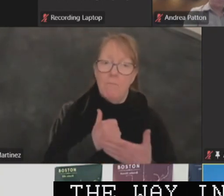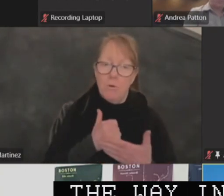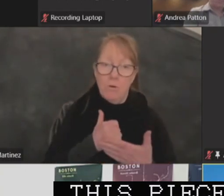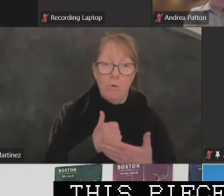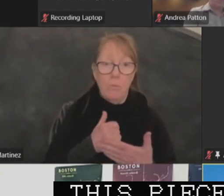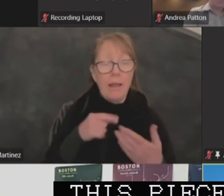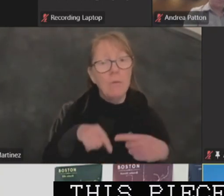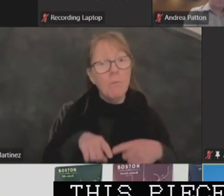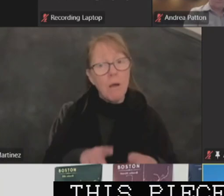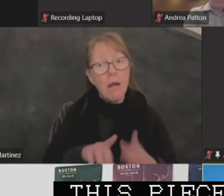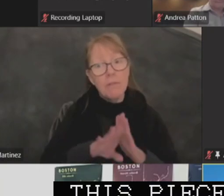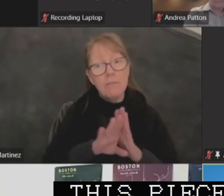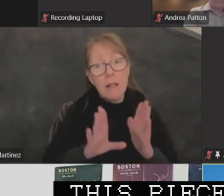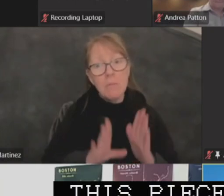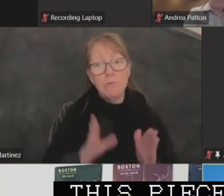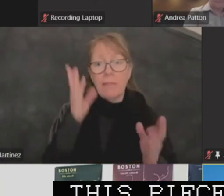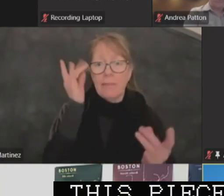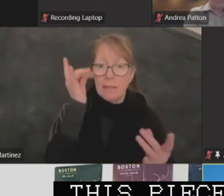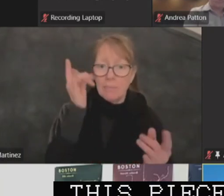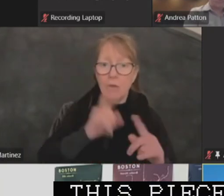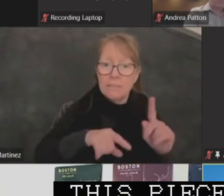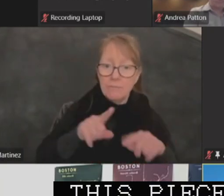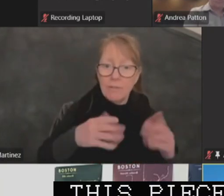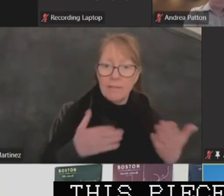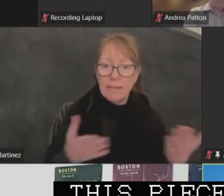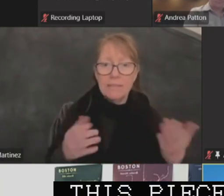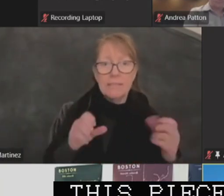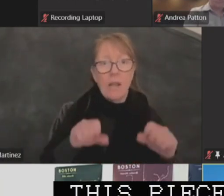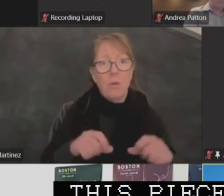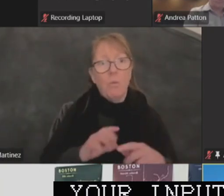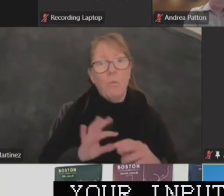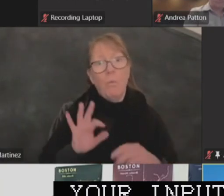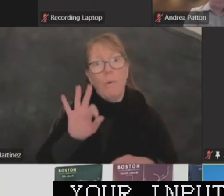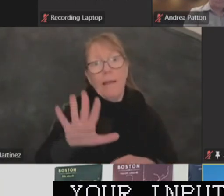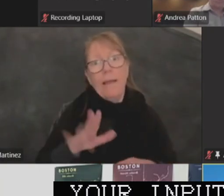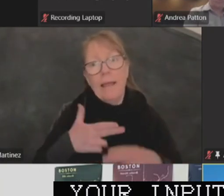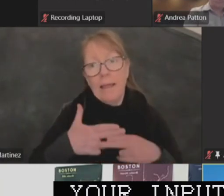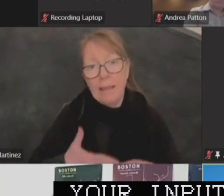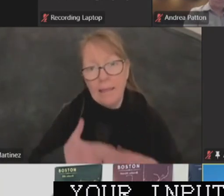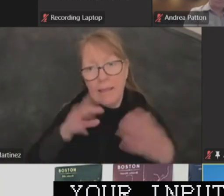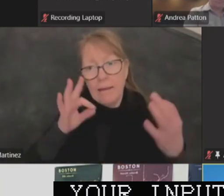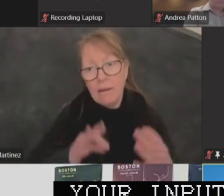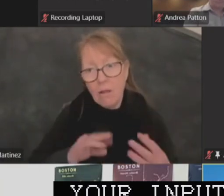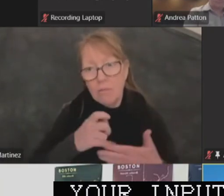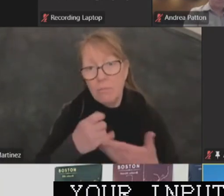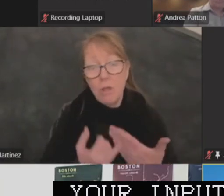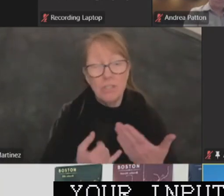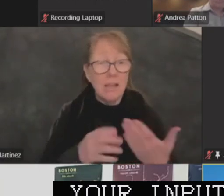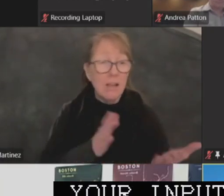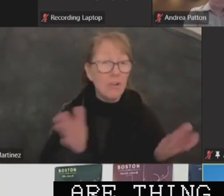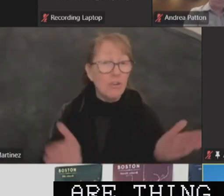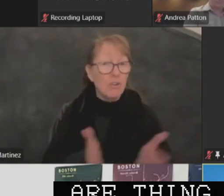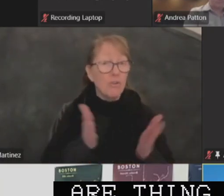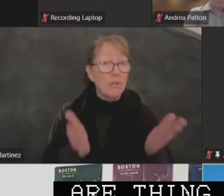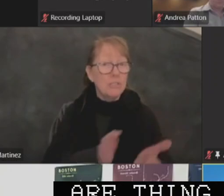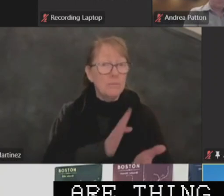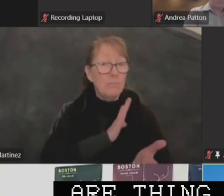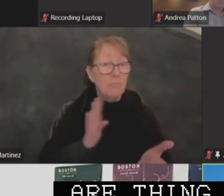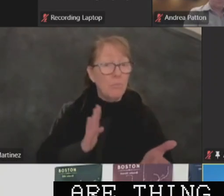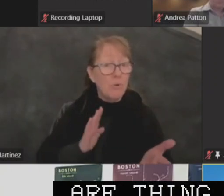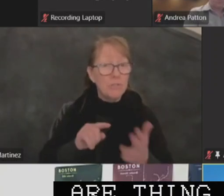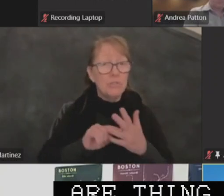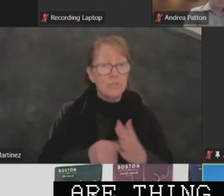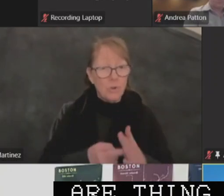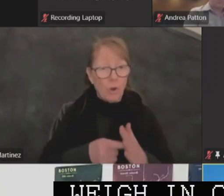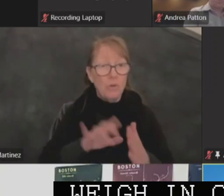different things. You can weigh in on the projects. I really, really encourage board members to think about starting to do that, because development affects